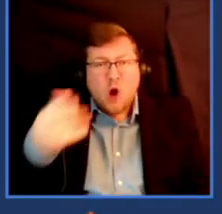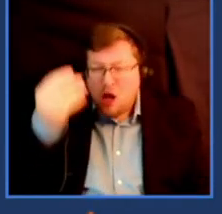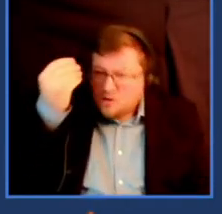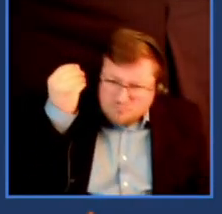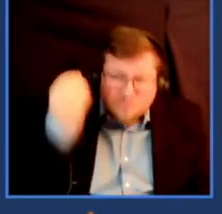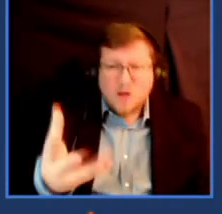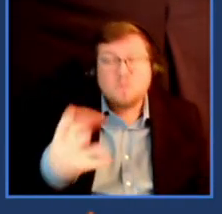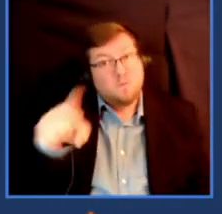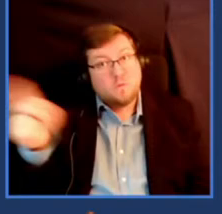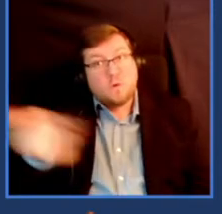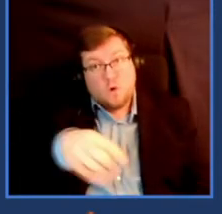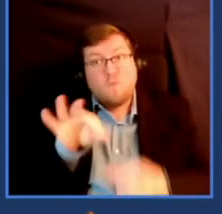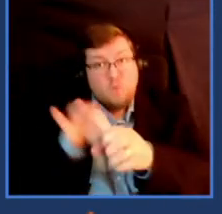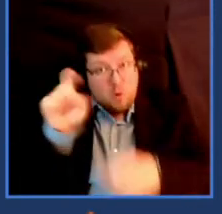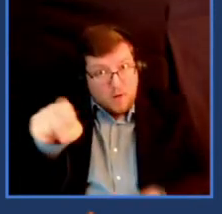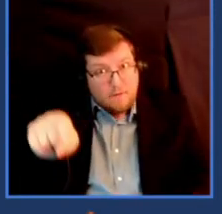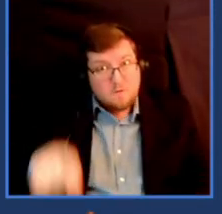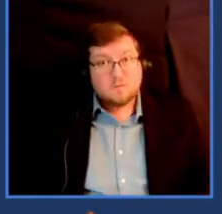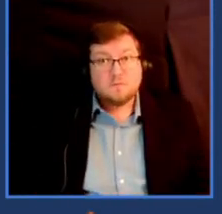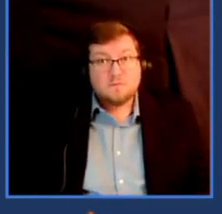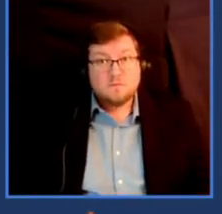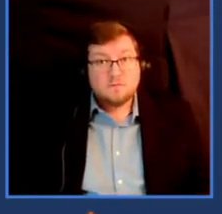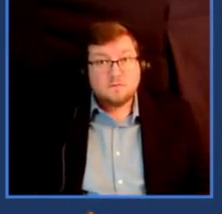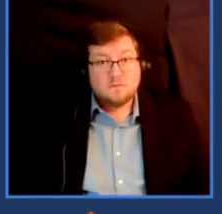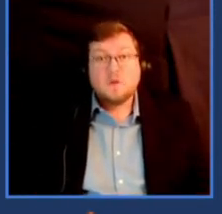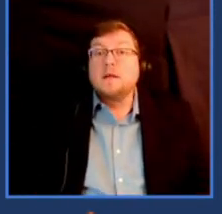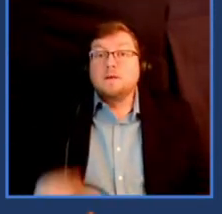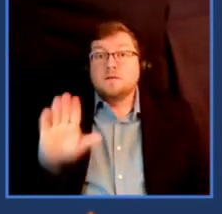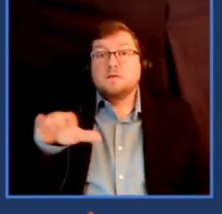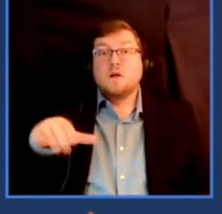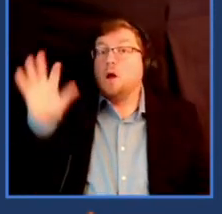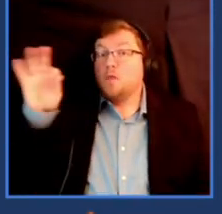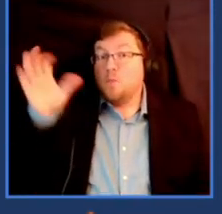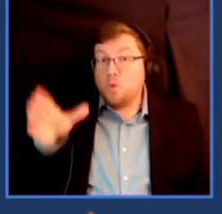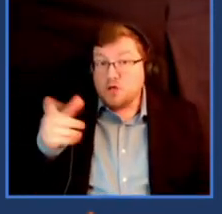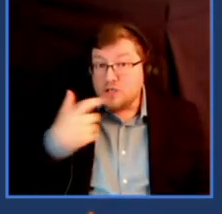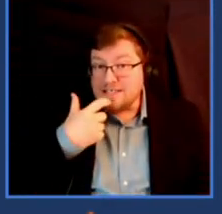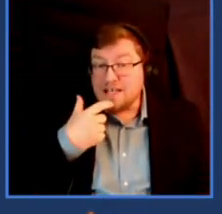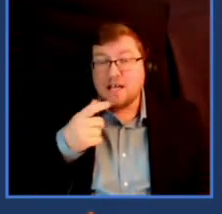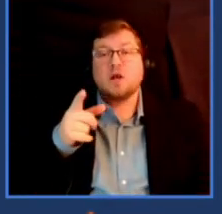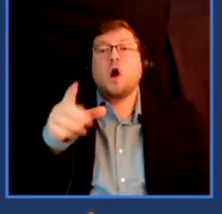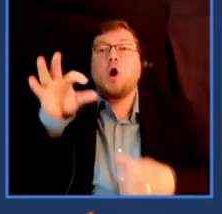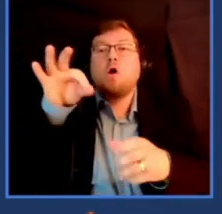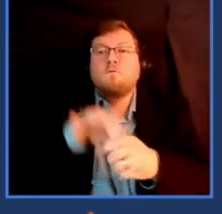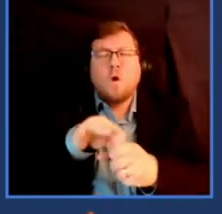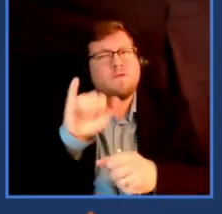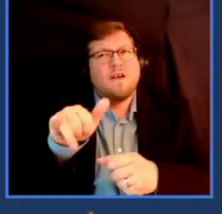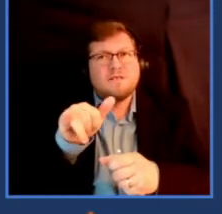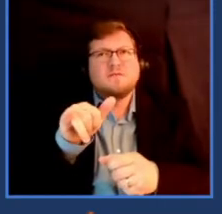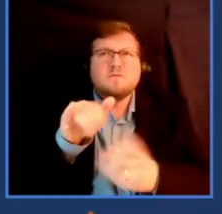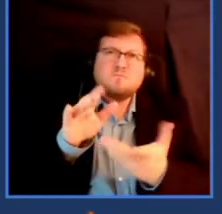vote. Tell them that the preacher said a vote is a kind of prayer